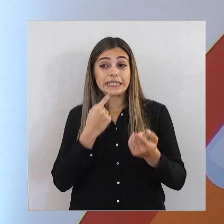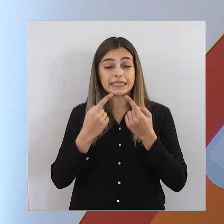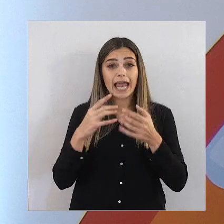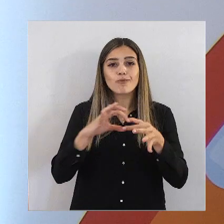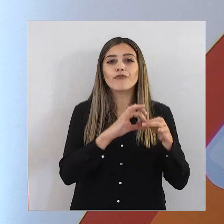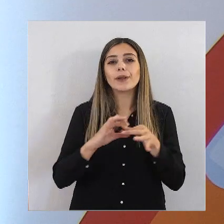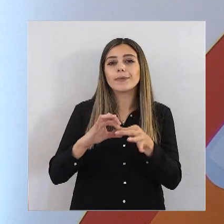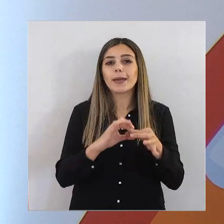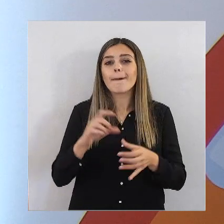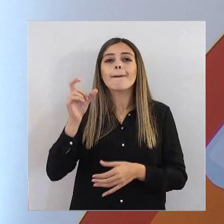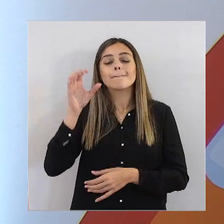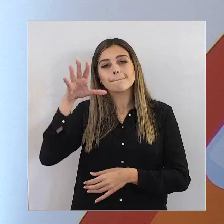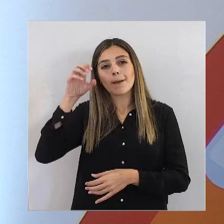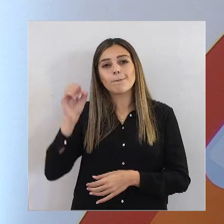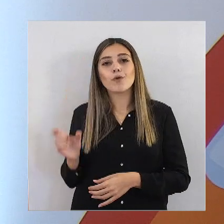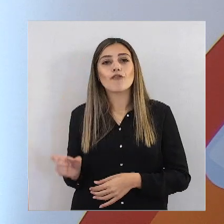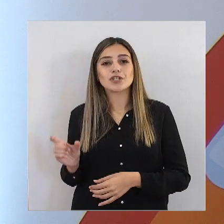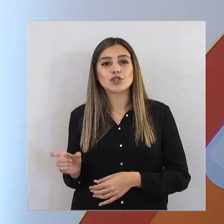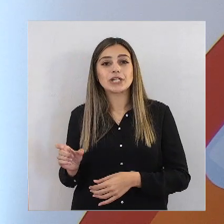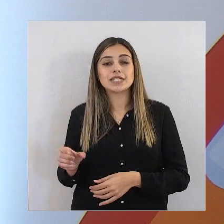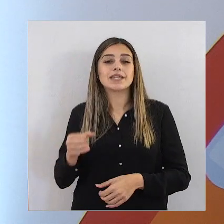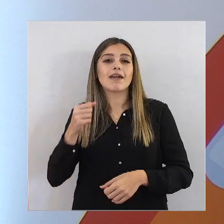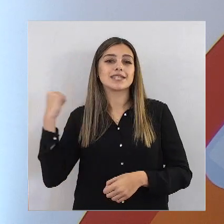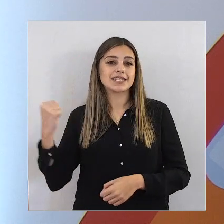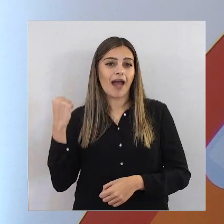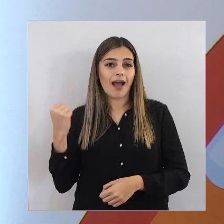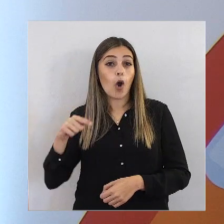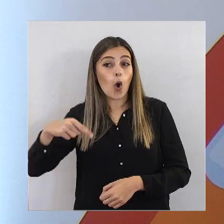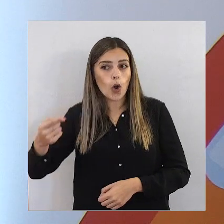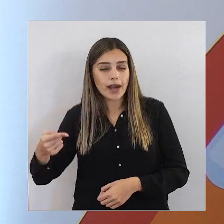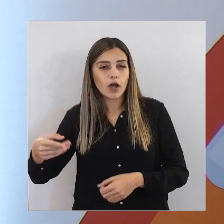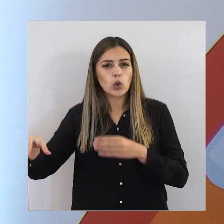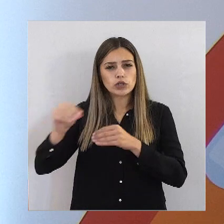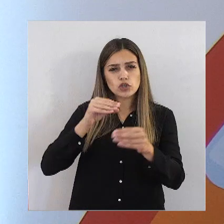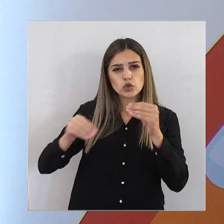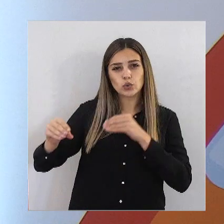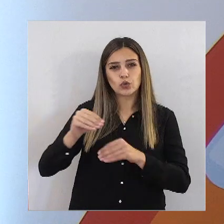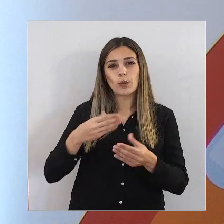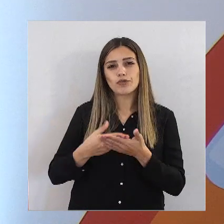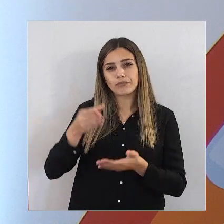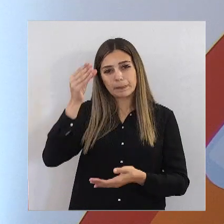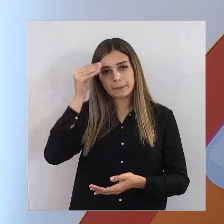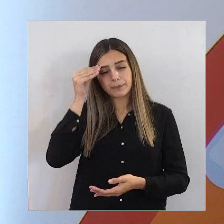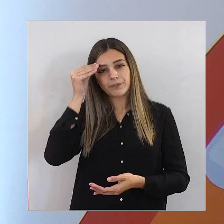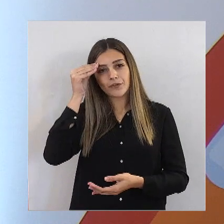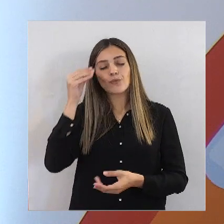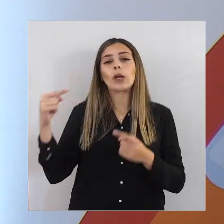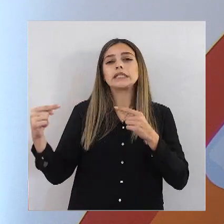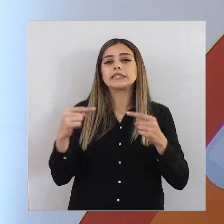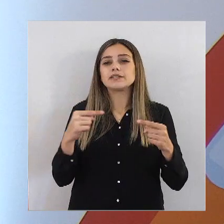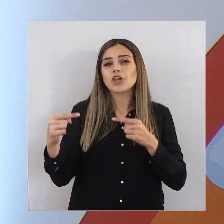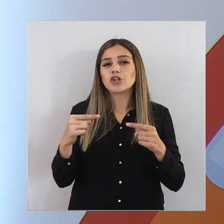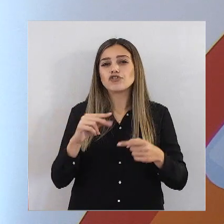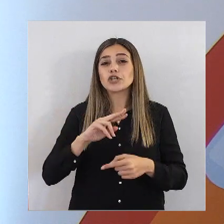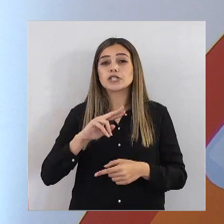for them to get to know about our services, and for us to know their current challenges and practices in